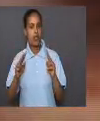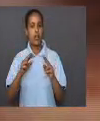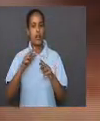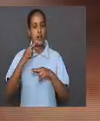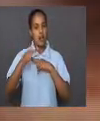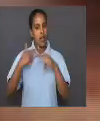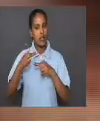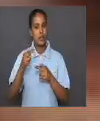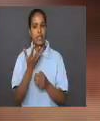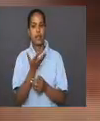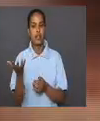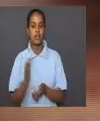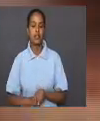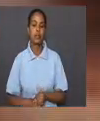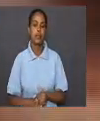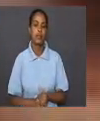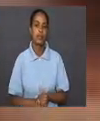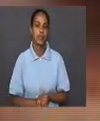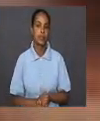reactive substances.